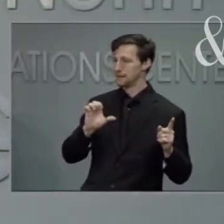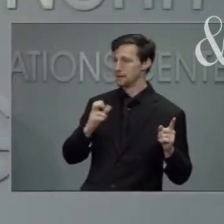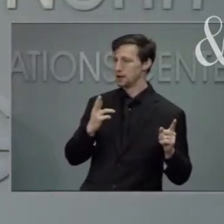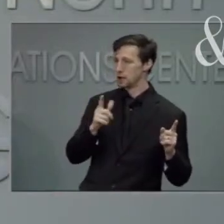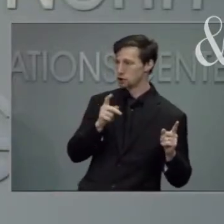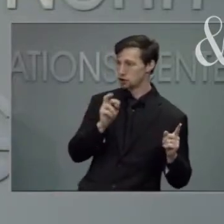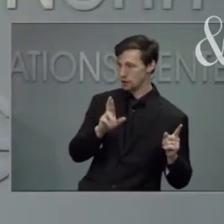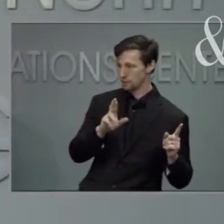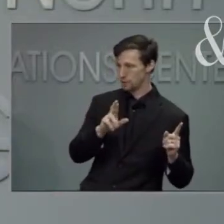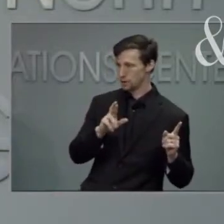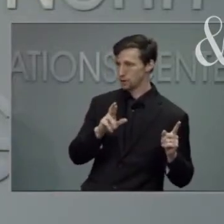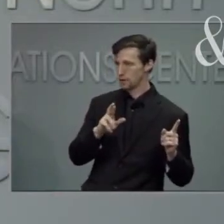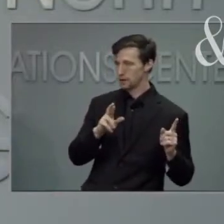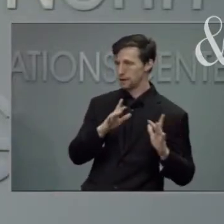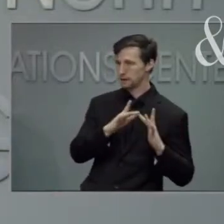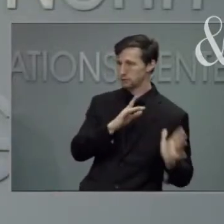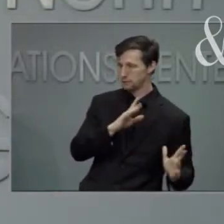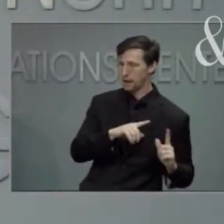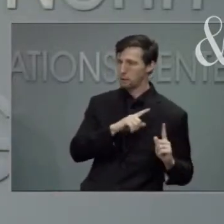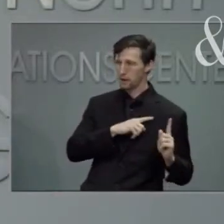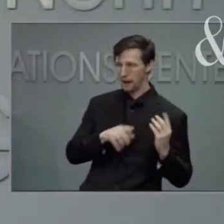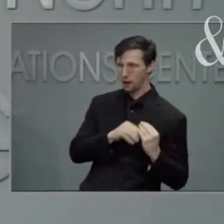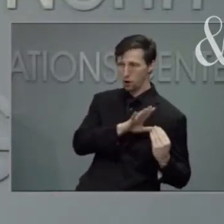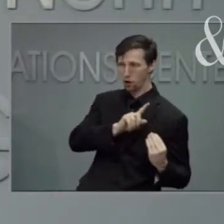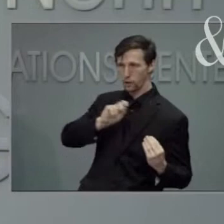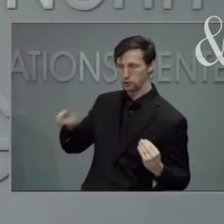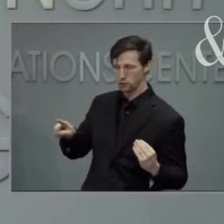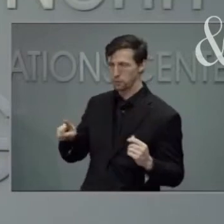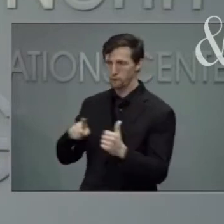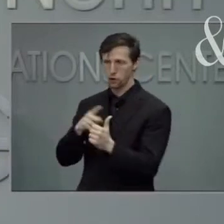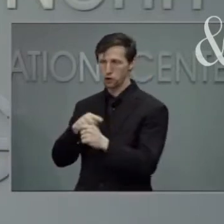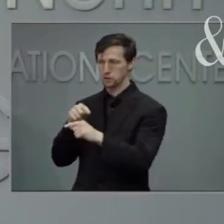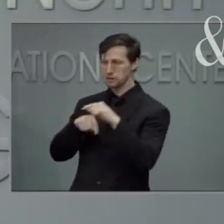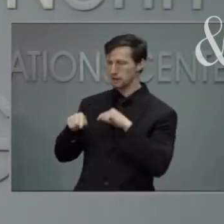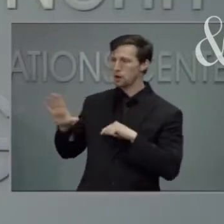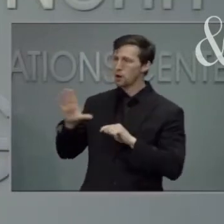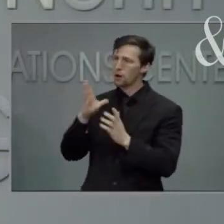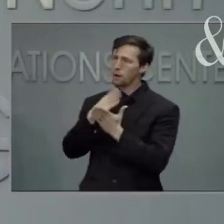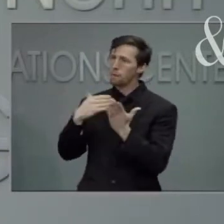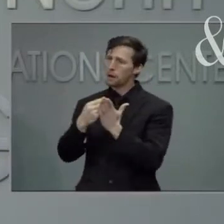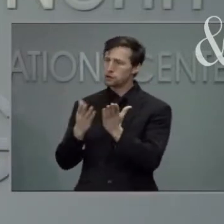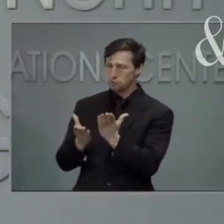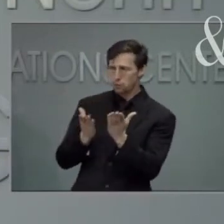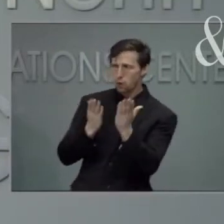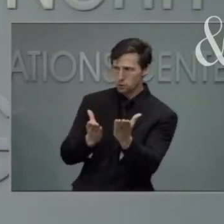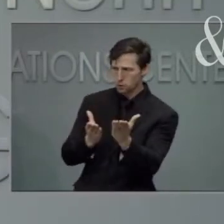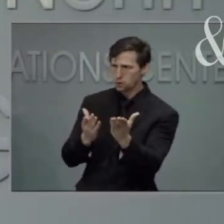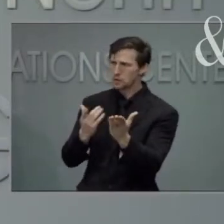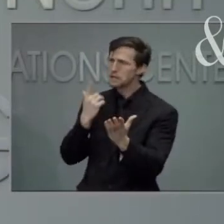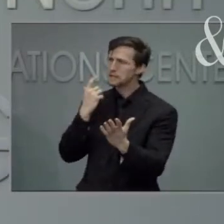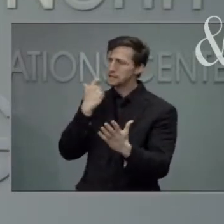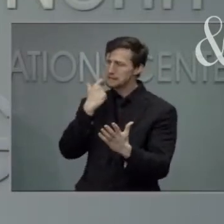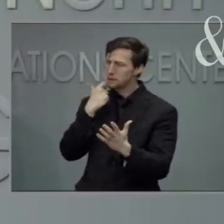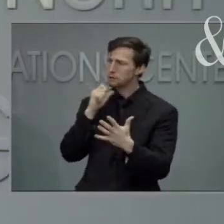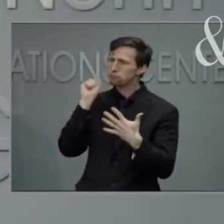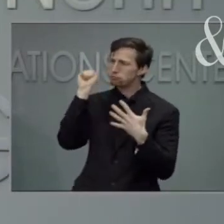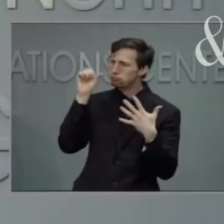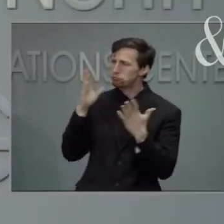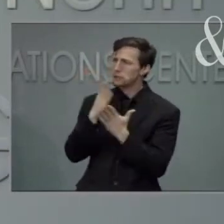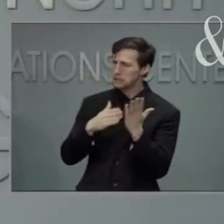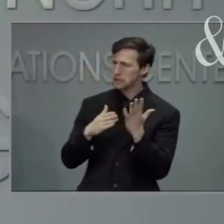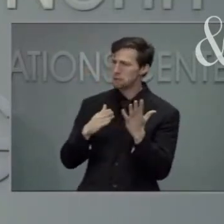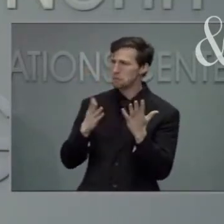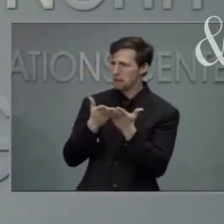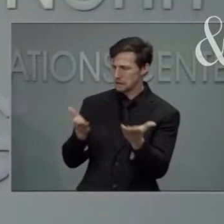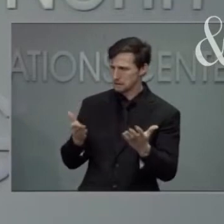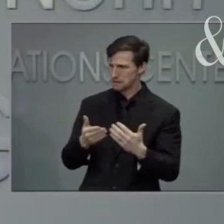follow-up. But I wanted to double back first to the budget proposal or some of the provisions that you laid out earlier.